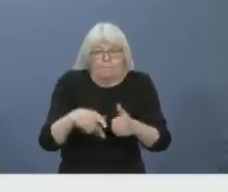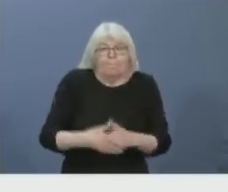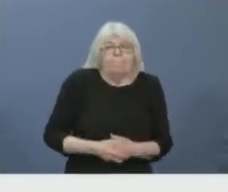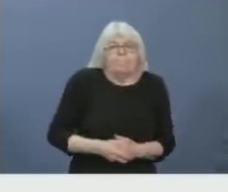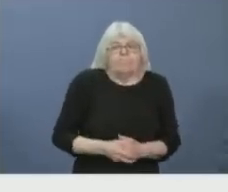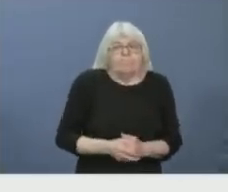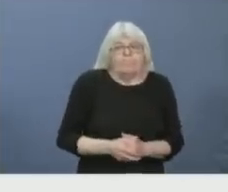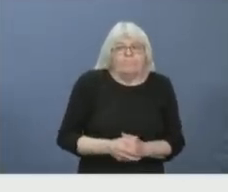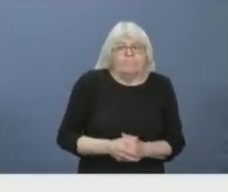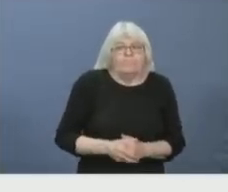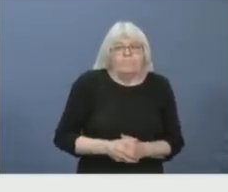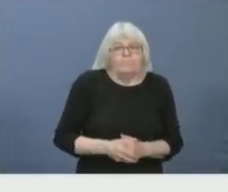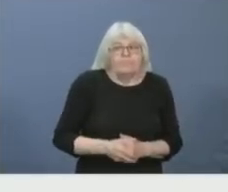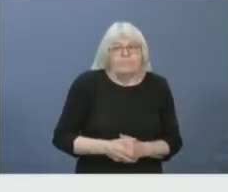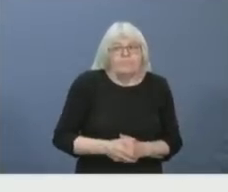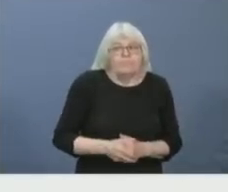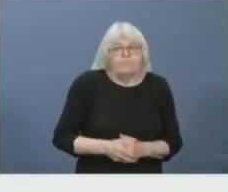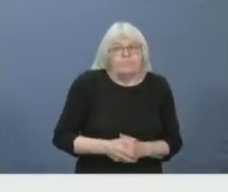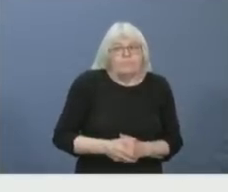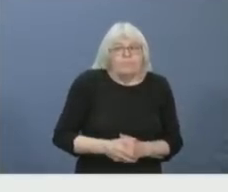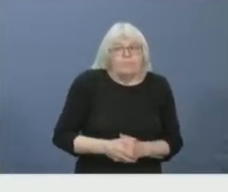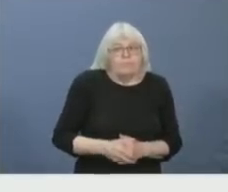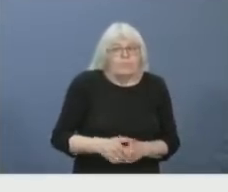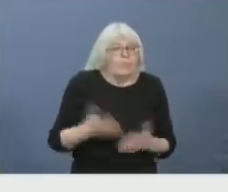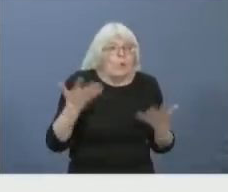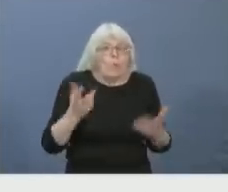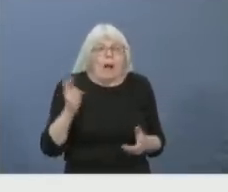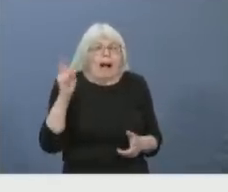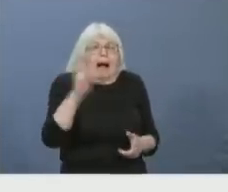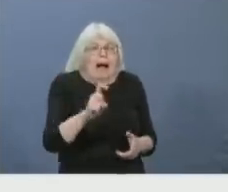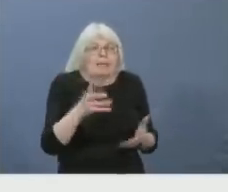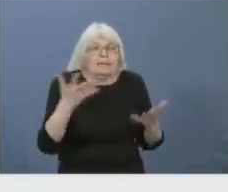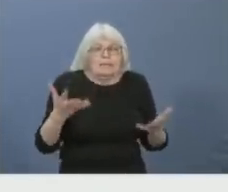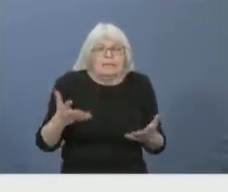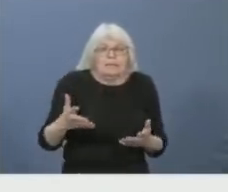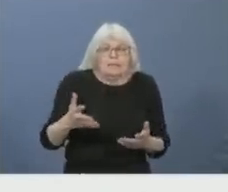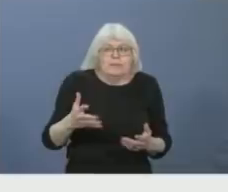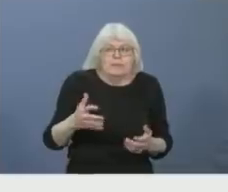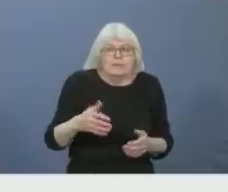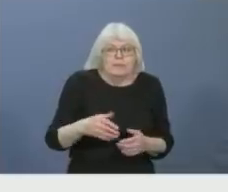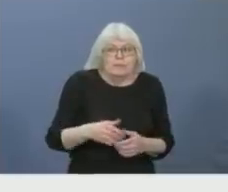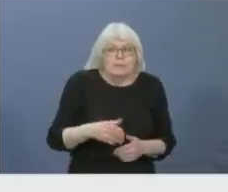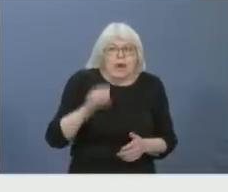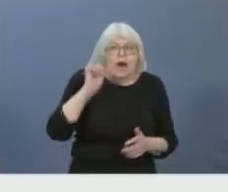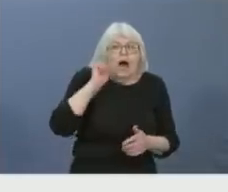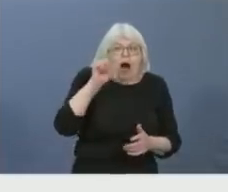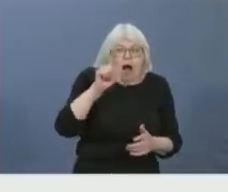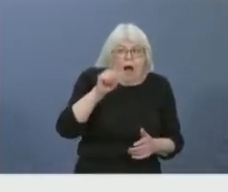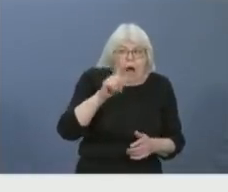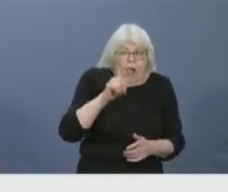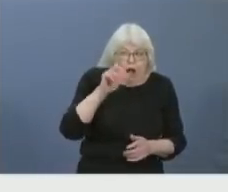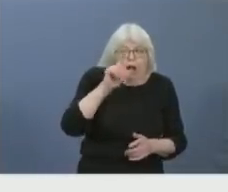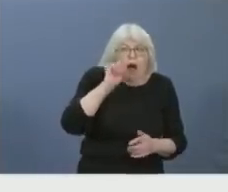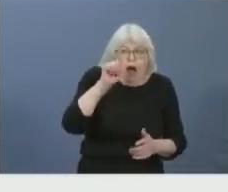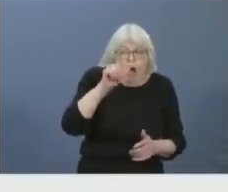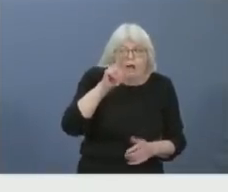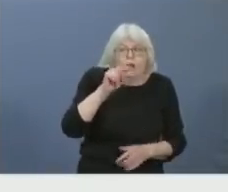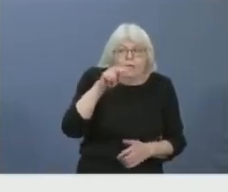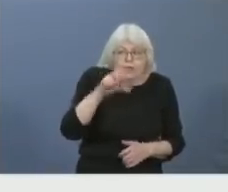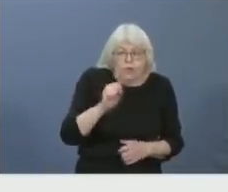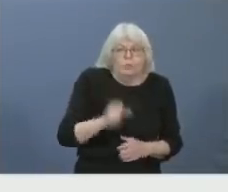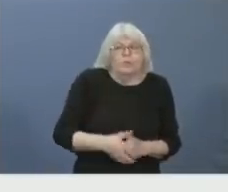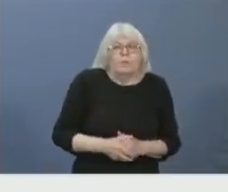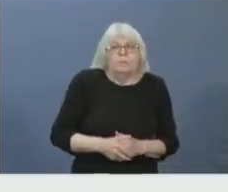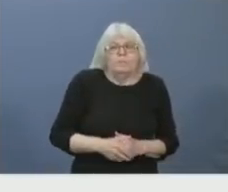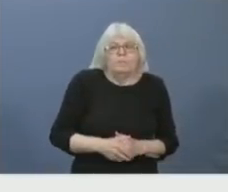question. We'll start with Brian Flynn with All Nova Scotia. Go ahead, Brian. Hi, I actually want to ask a question of Nolan Young,